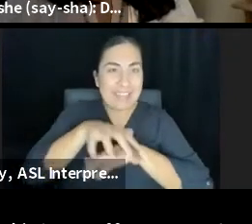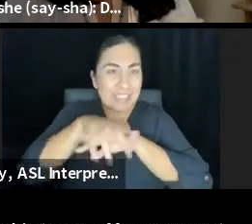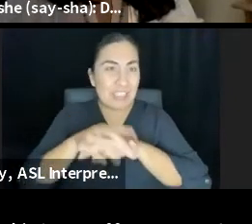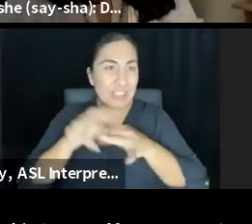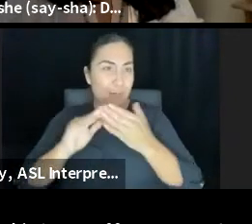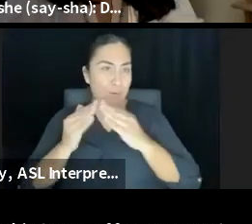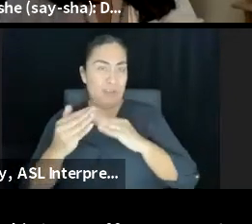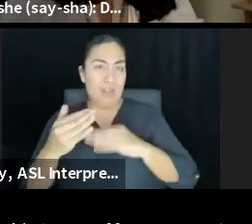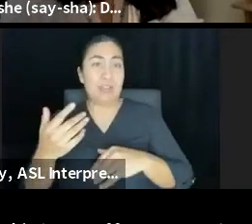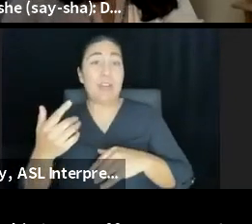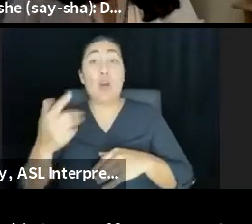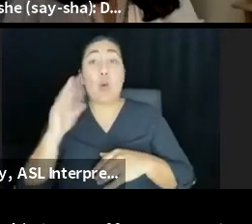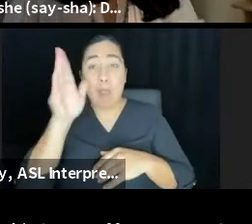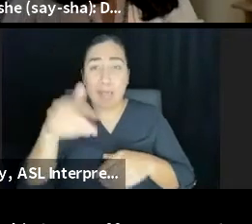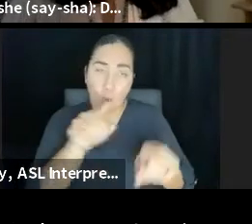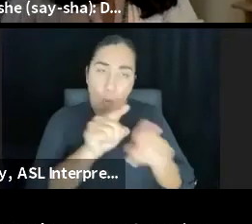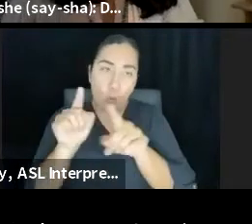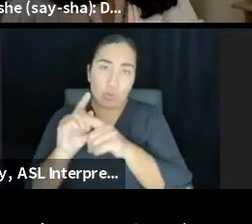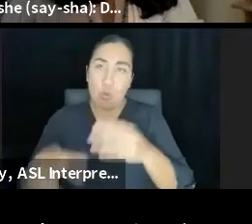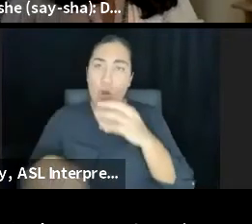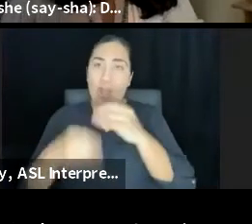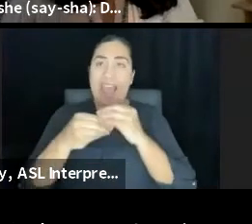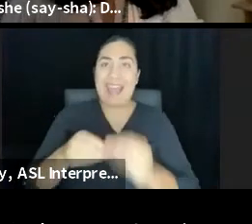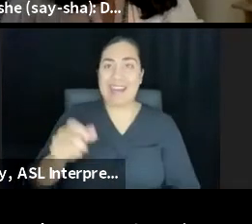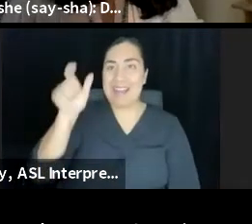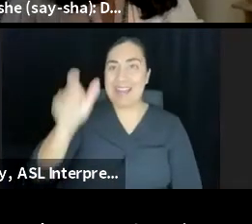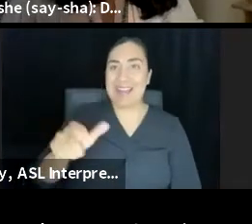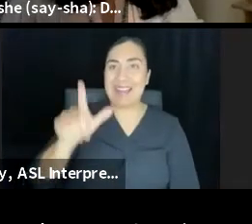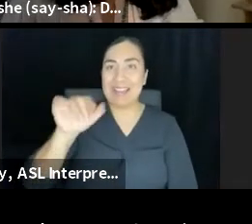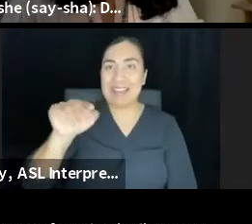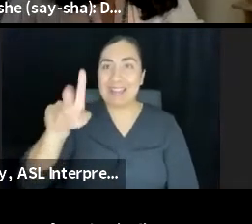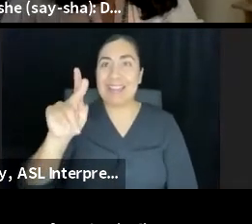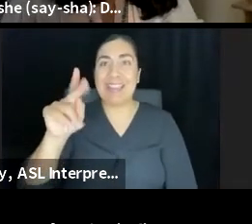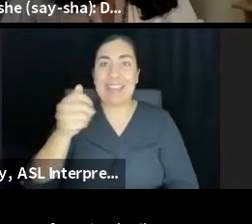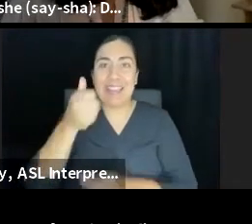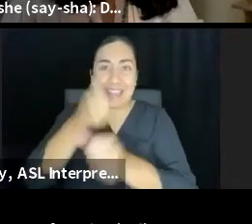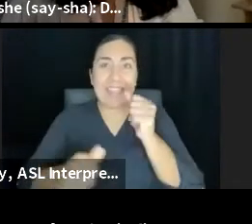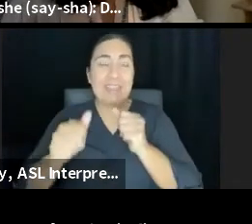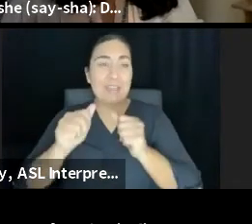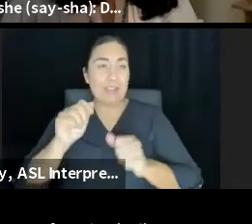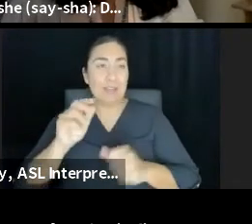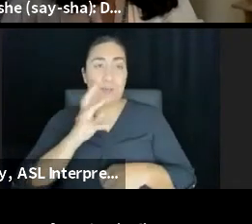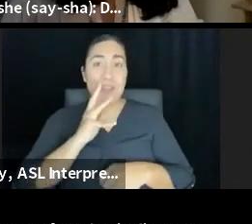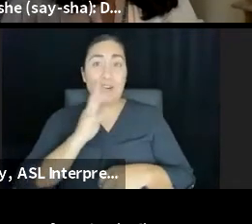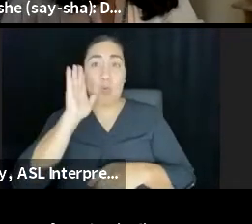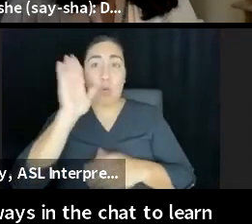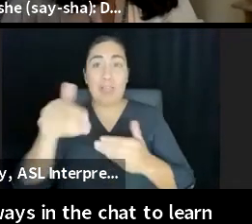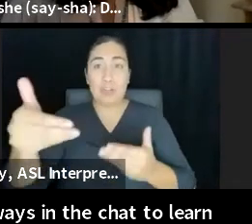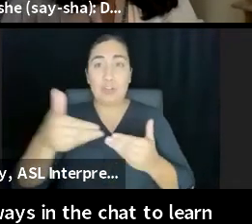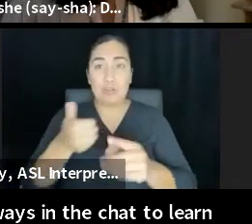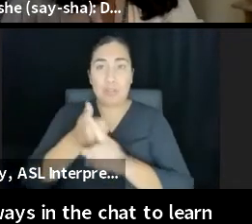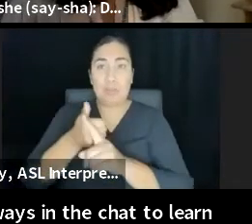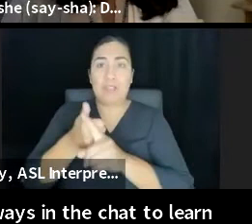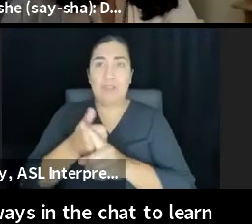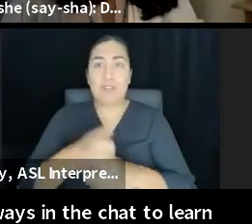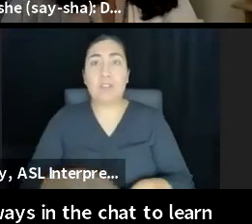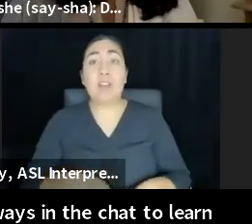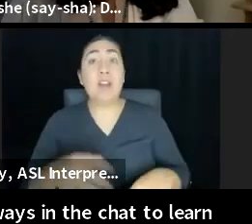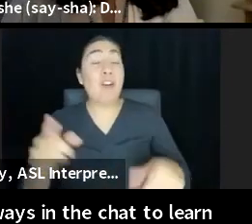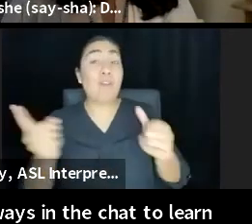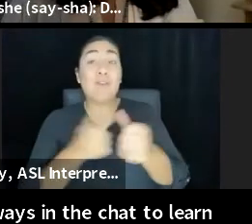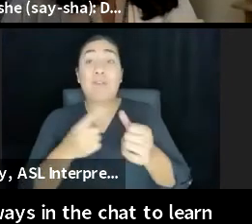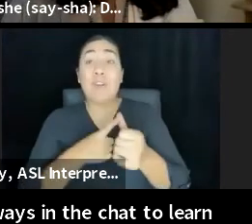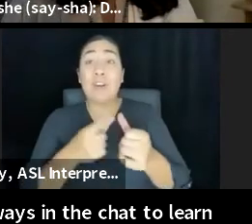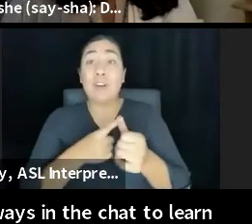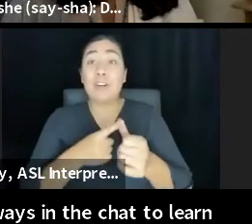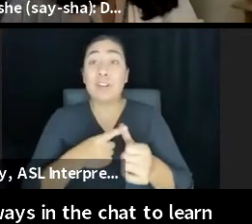in the chat for ways to learn more and to take action. Each speaker will introduce themselves. So first, to give you context of what it